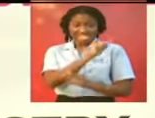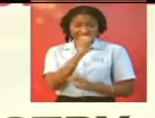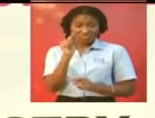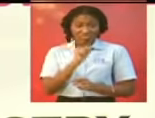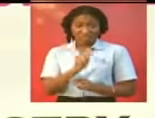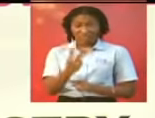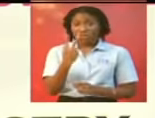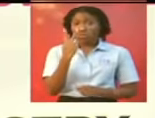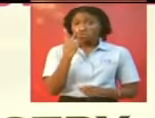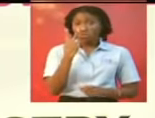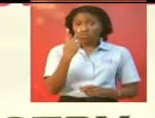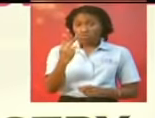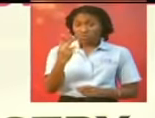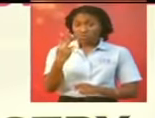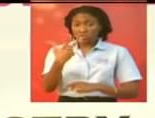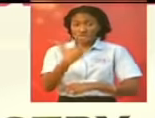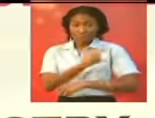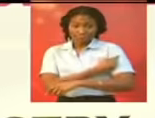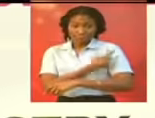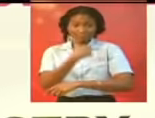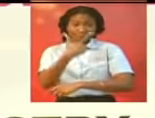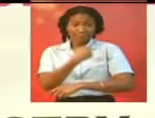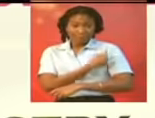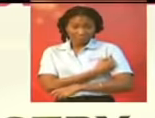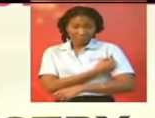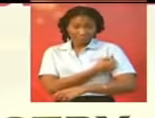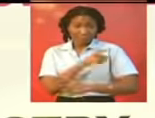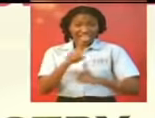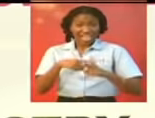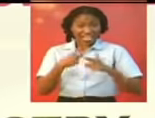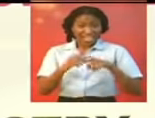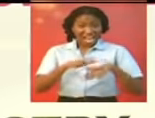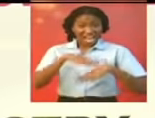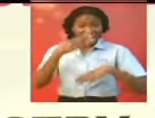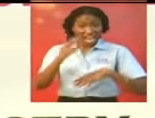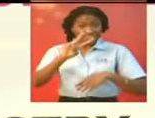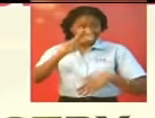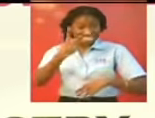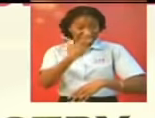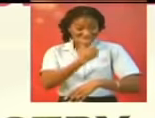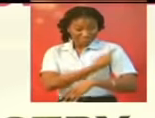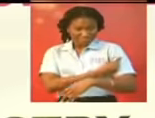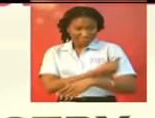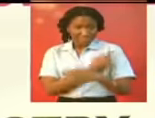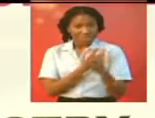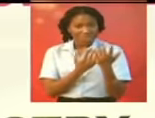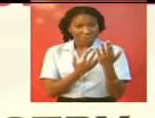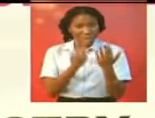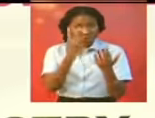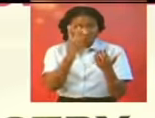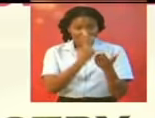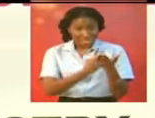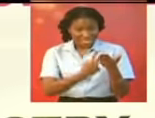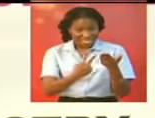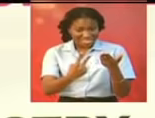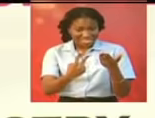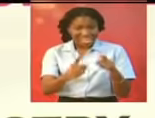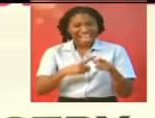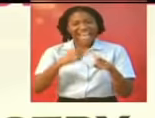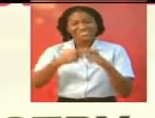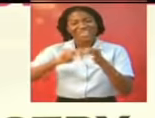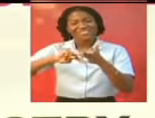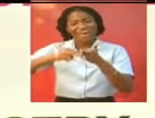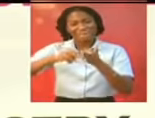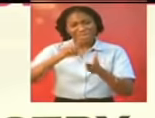weeks apart, 8 to 12 weeks apart, and after the second dose, you wait a further 2 weeks. You can be considered a fully vaccinated